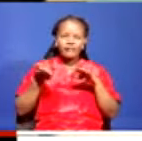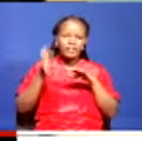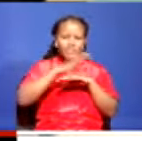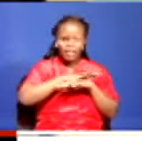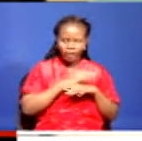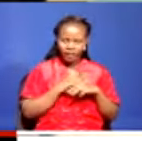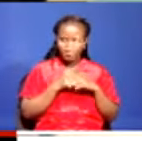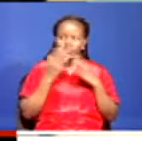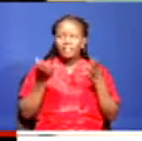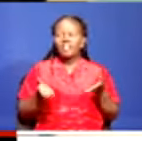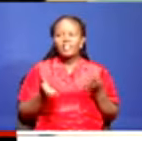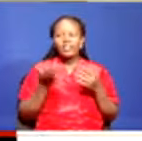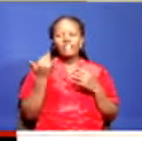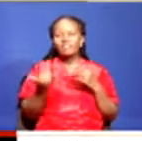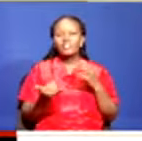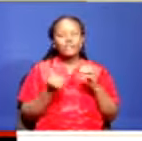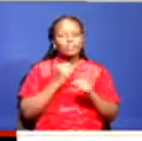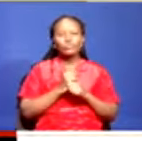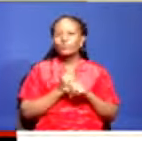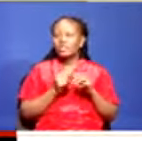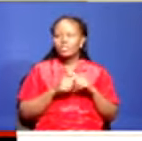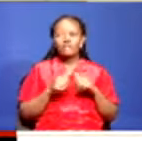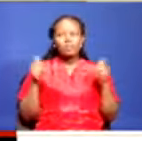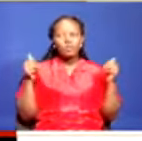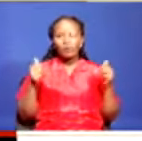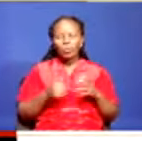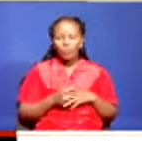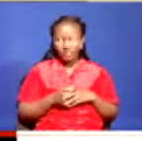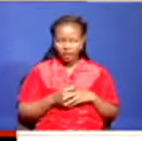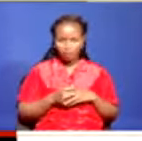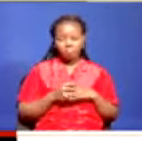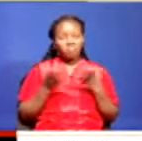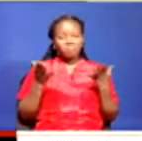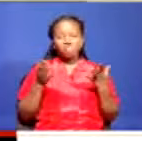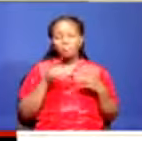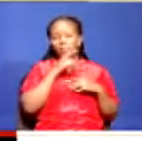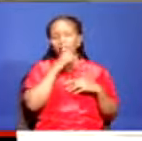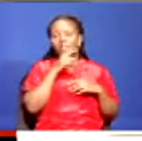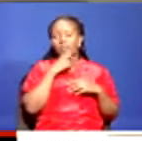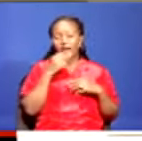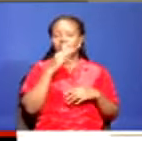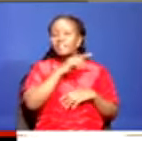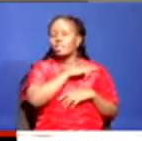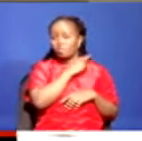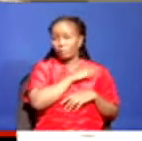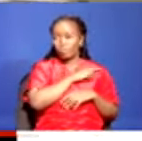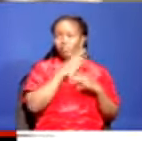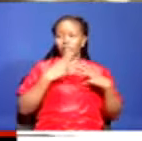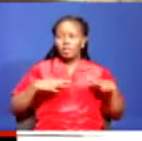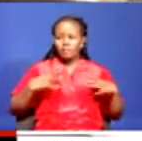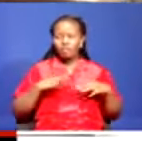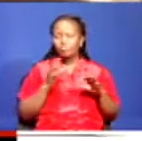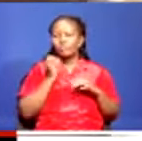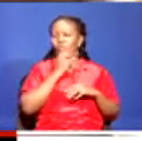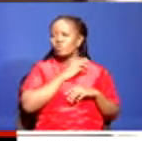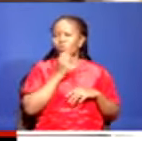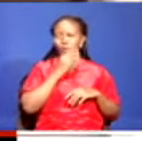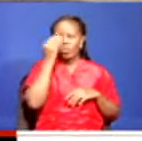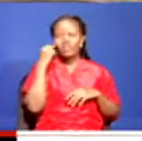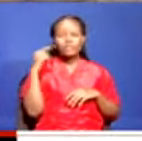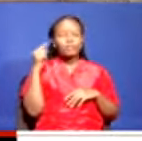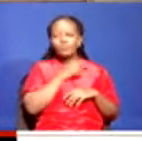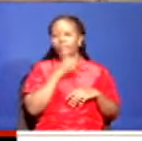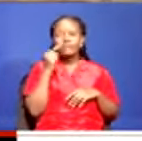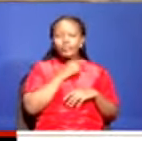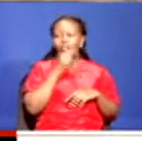now the child is doing so well. The victim is still in hospital with residents now decrying the danger posed by the rise in the